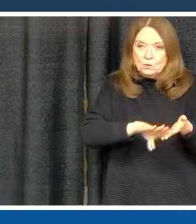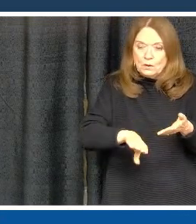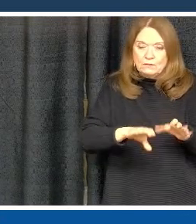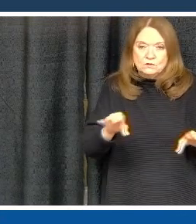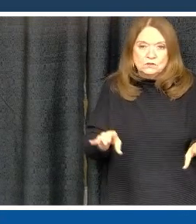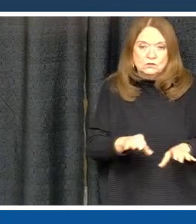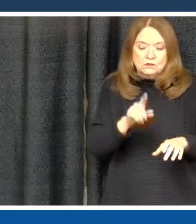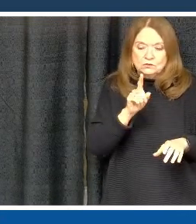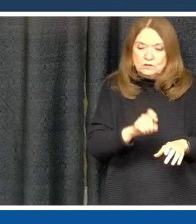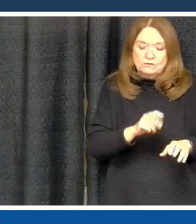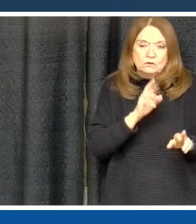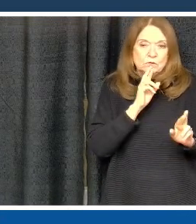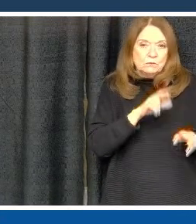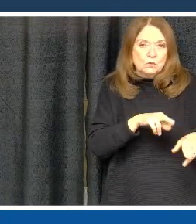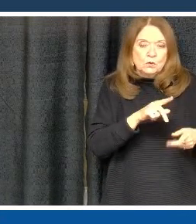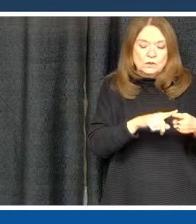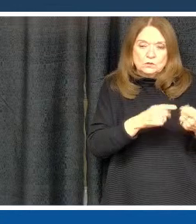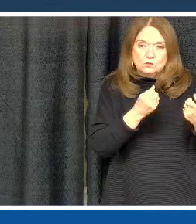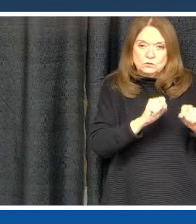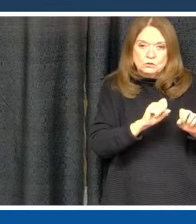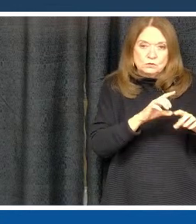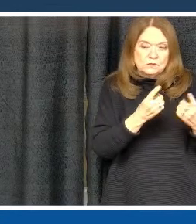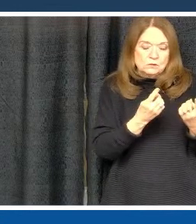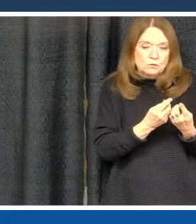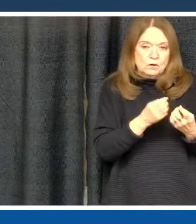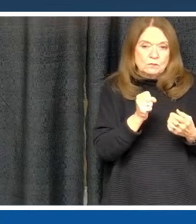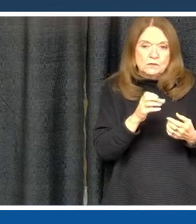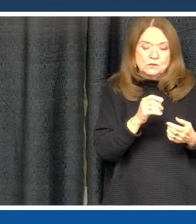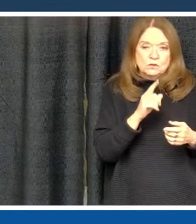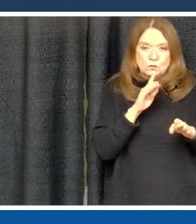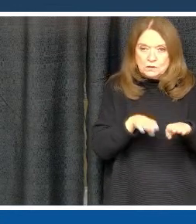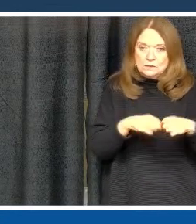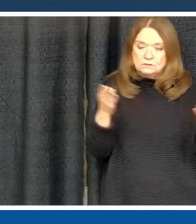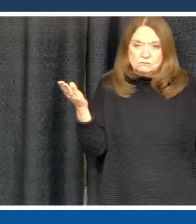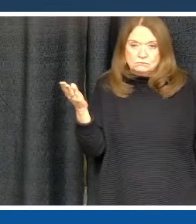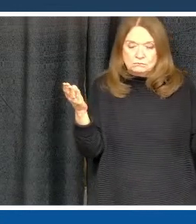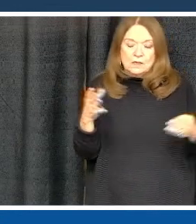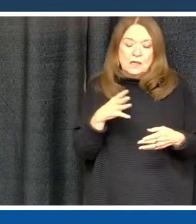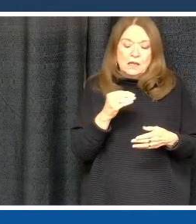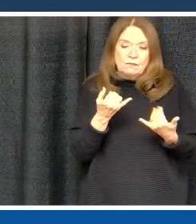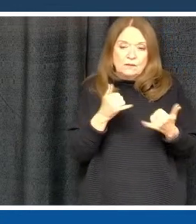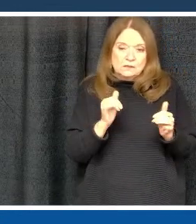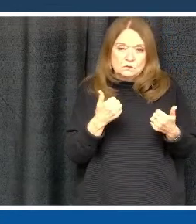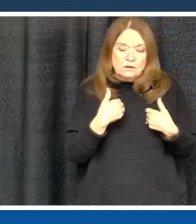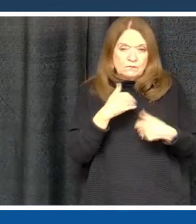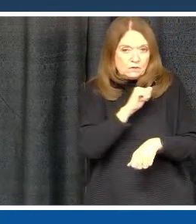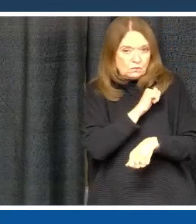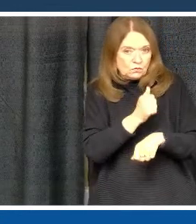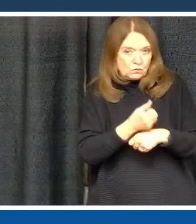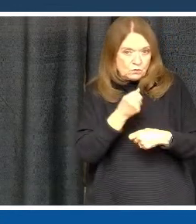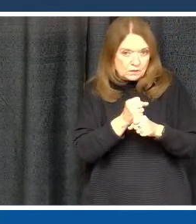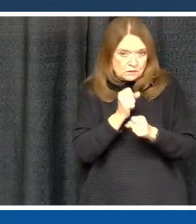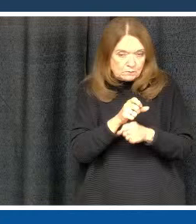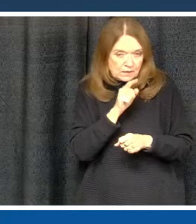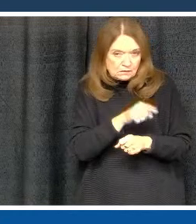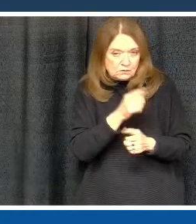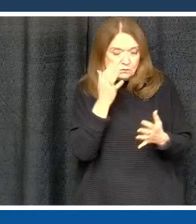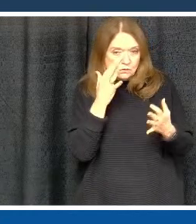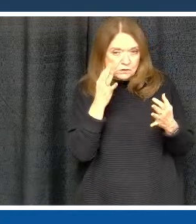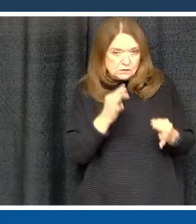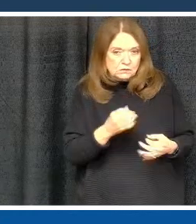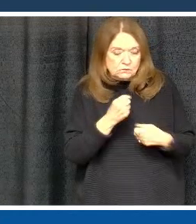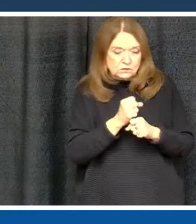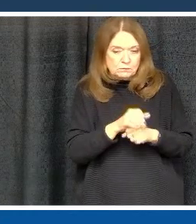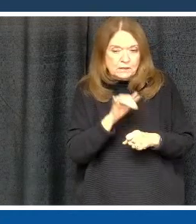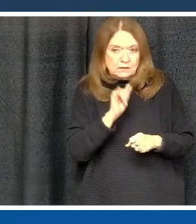just have to be reported to the streets department, so it is transparent. They still have the authority to make those decisions and to make